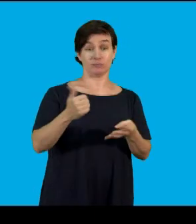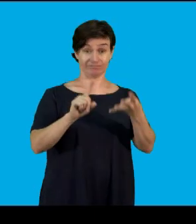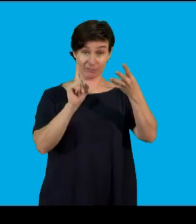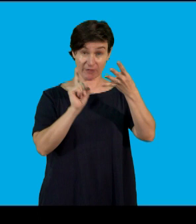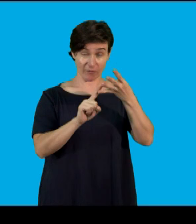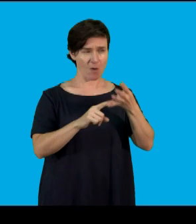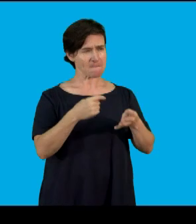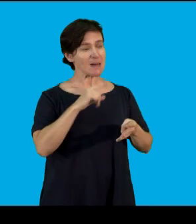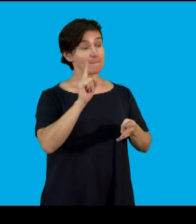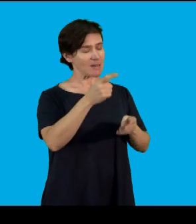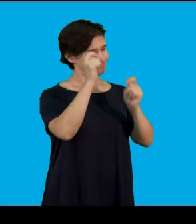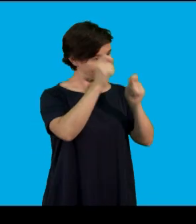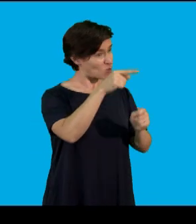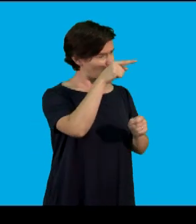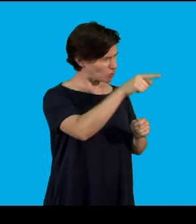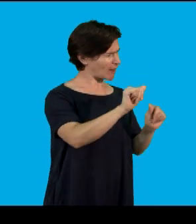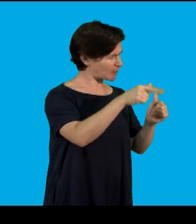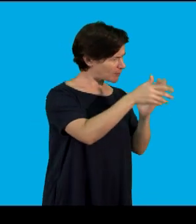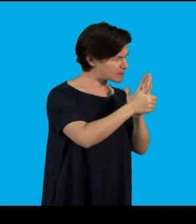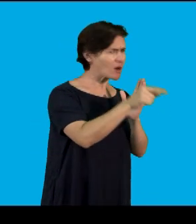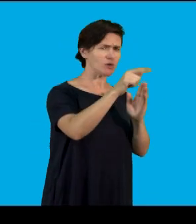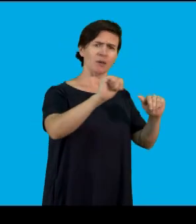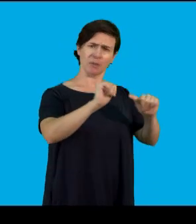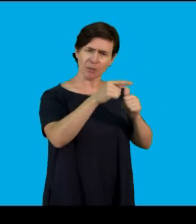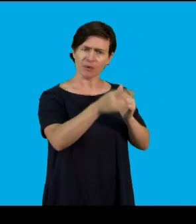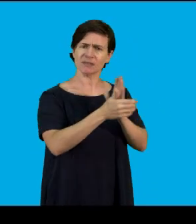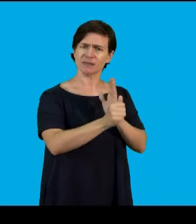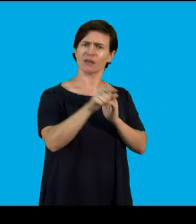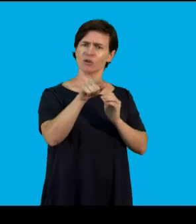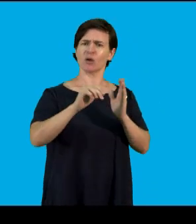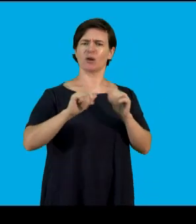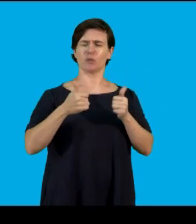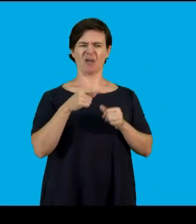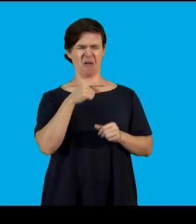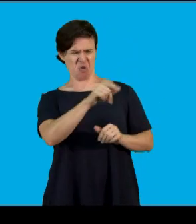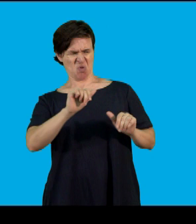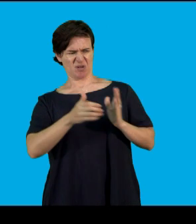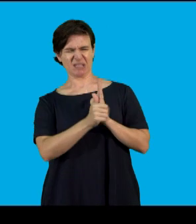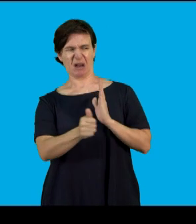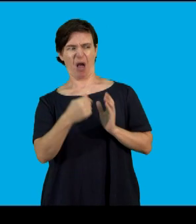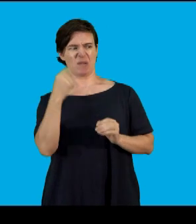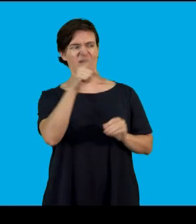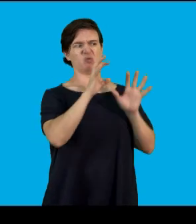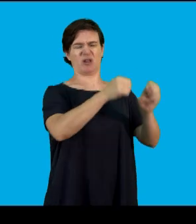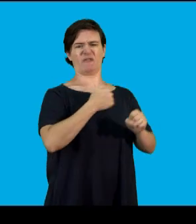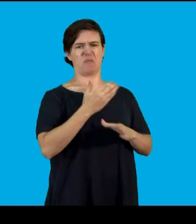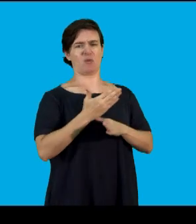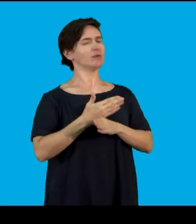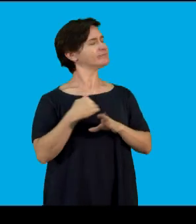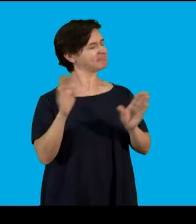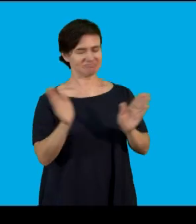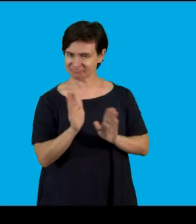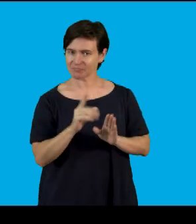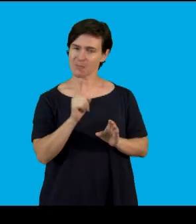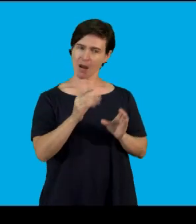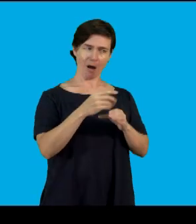of employees rather than being threatened by them. I hope you can see how easy this is. Remember, I said to you, look